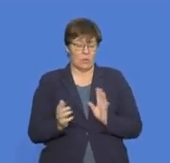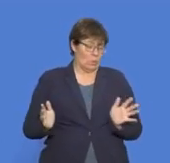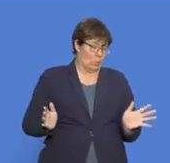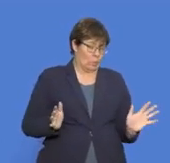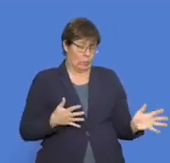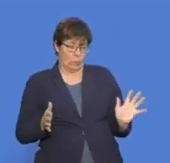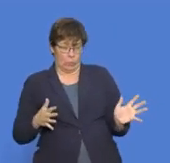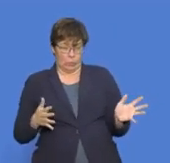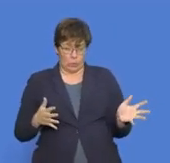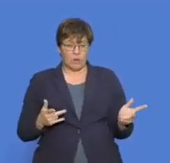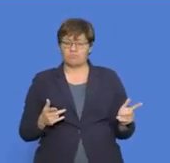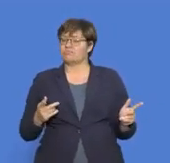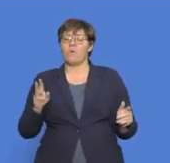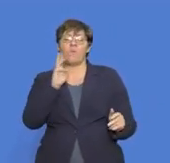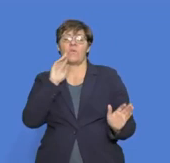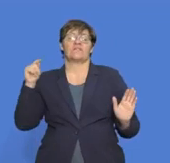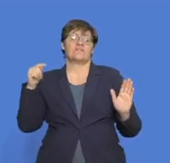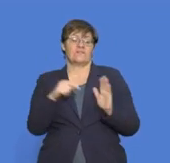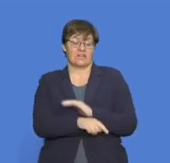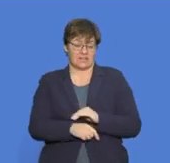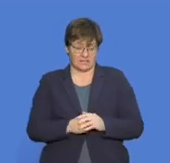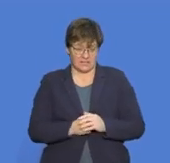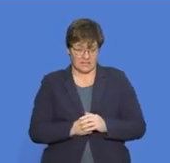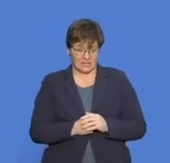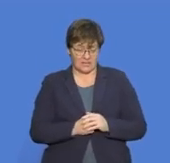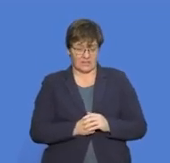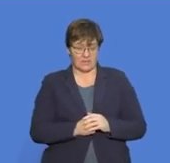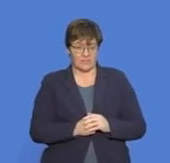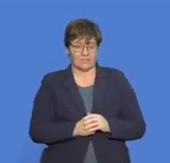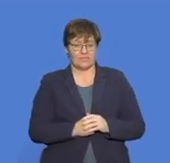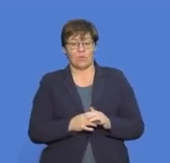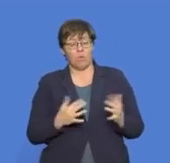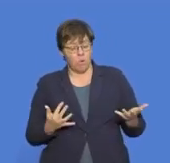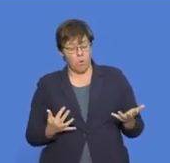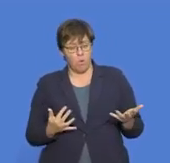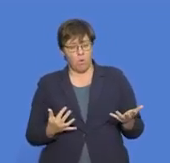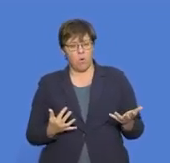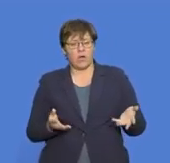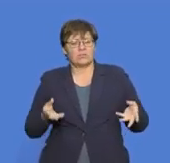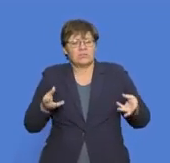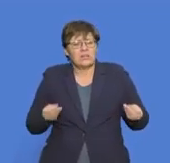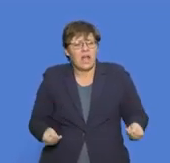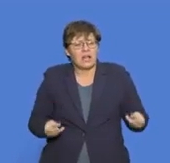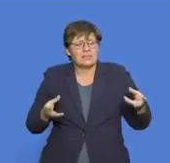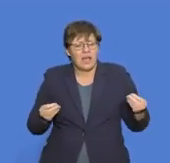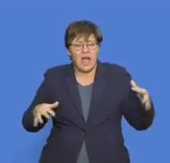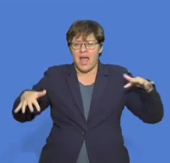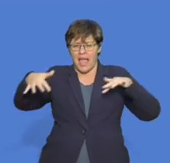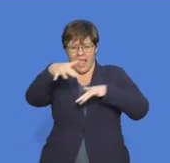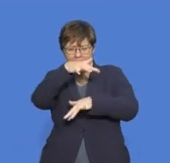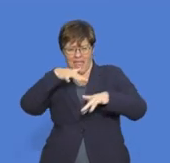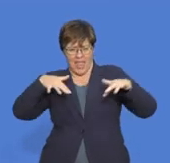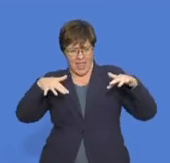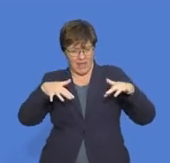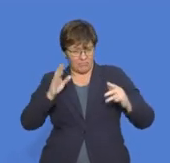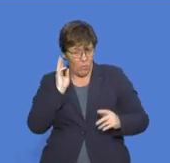it's windy, do they lose more water more quickly? Or if it's humid, if there's moisture in the